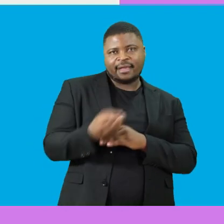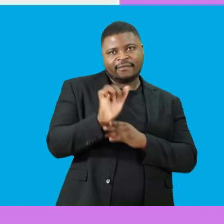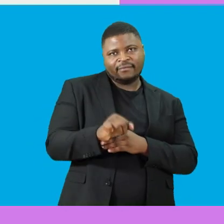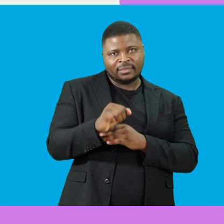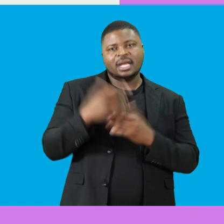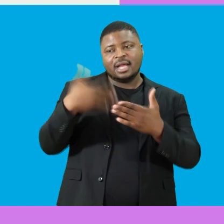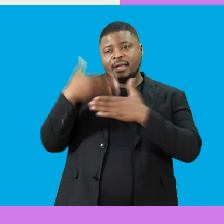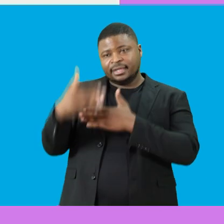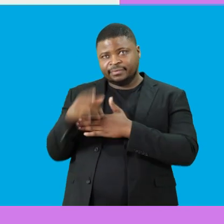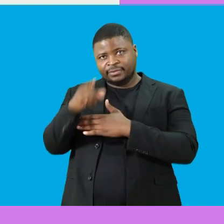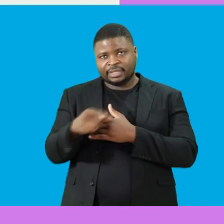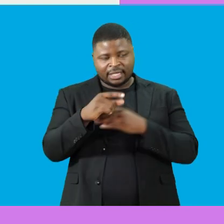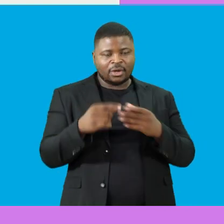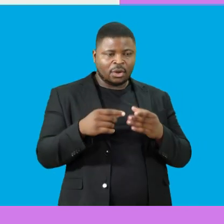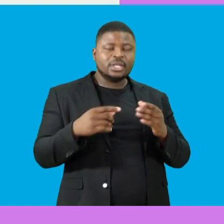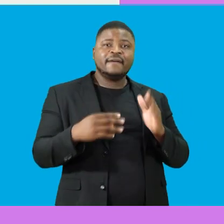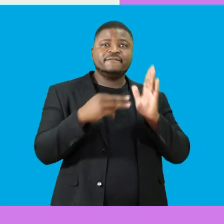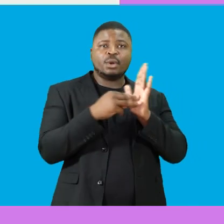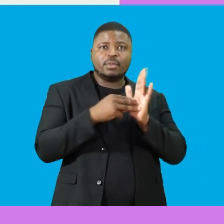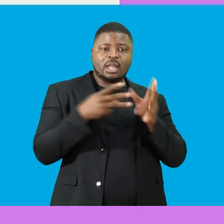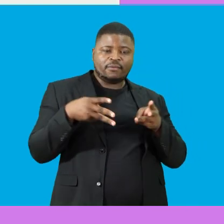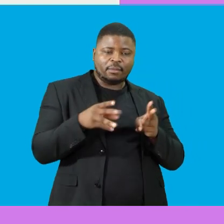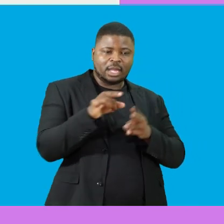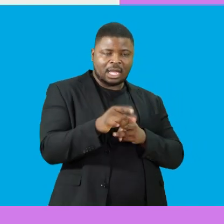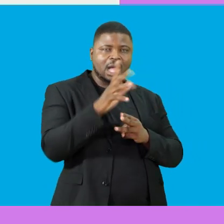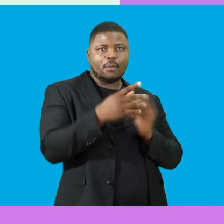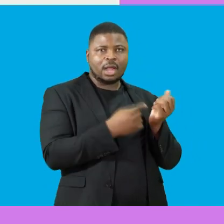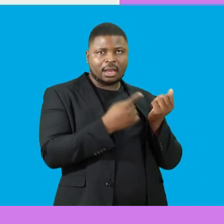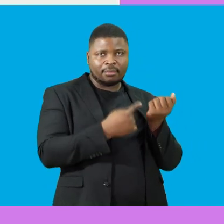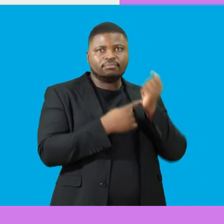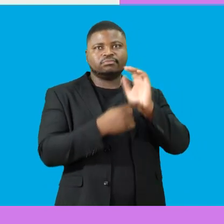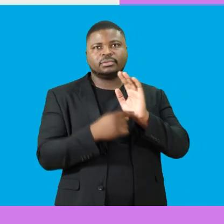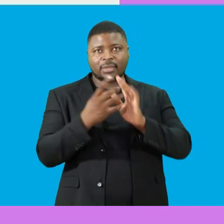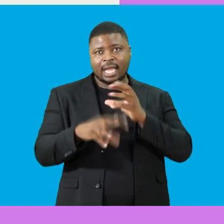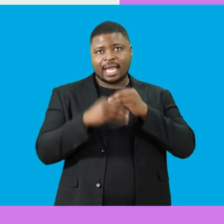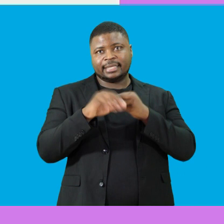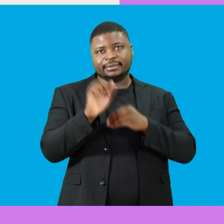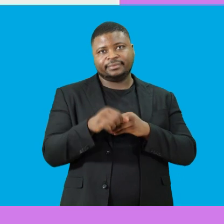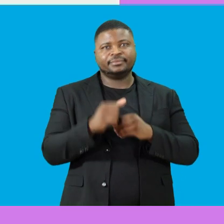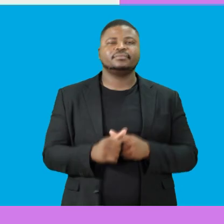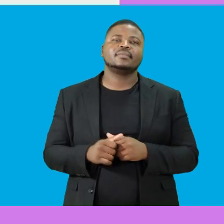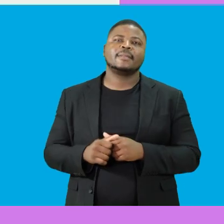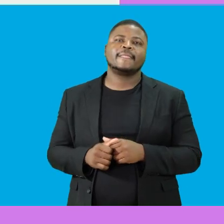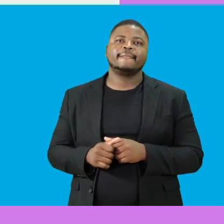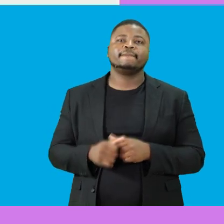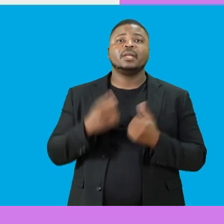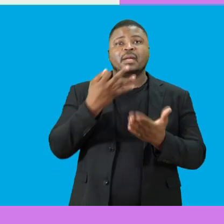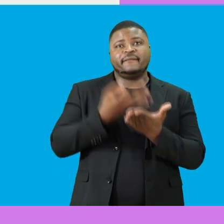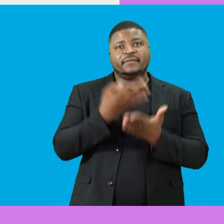2,575. Then we substitute it on our formula. We say fee is equals to 23